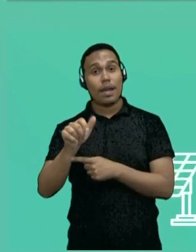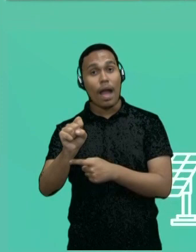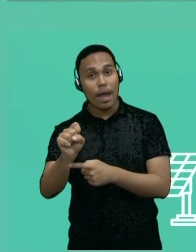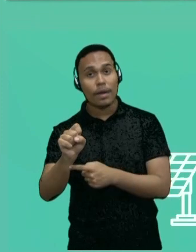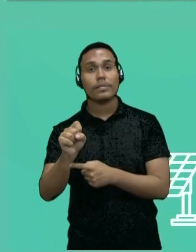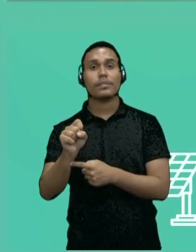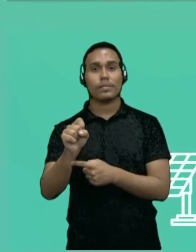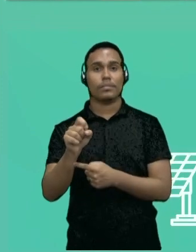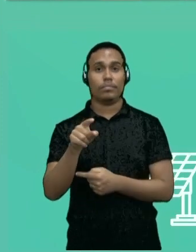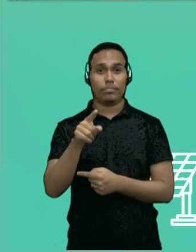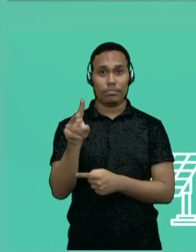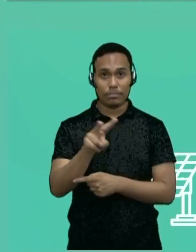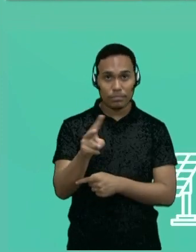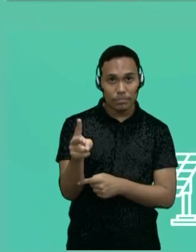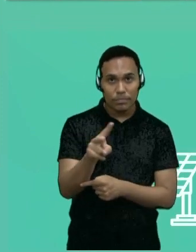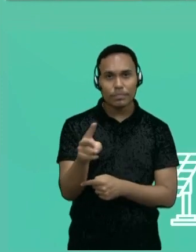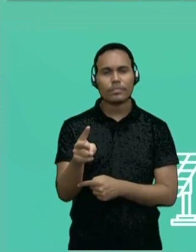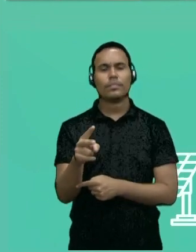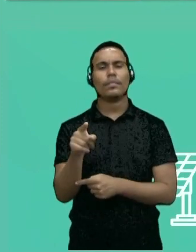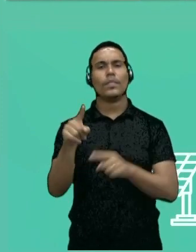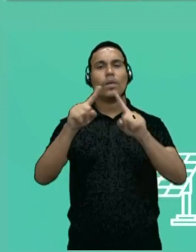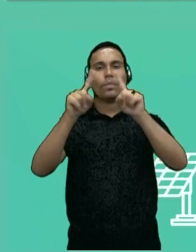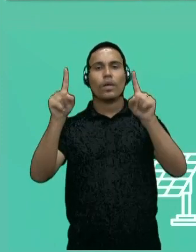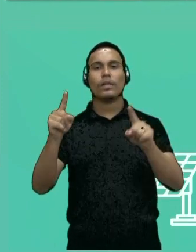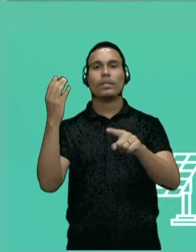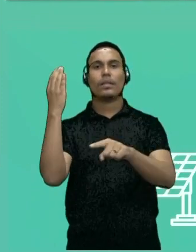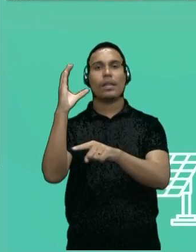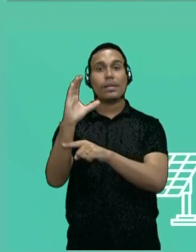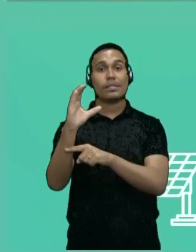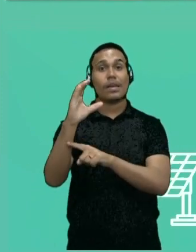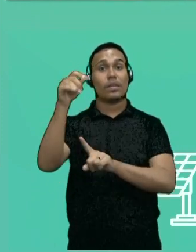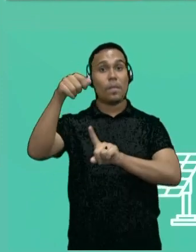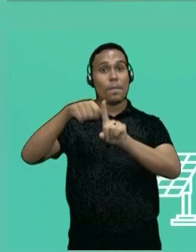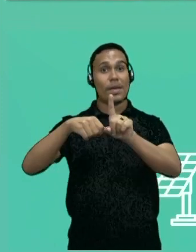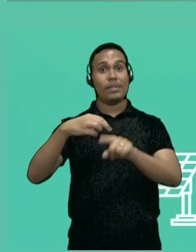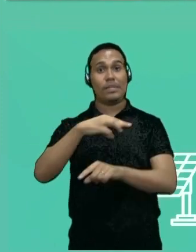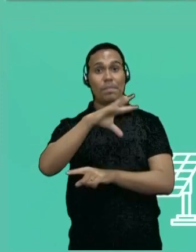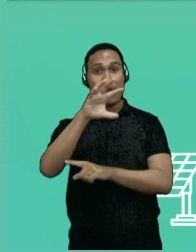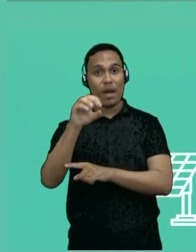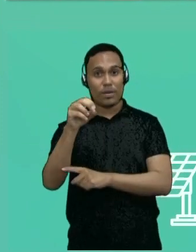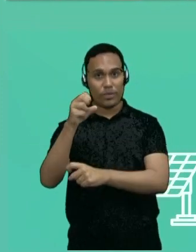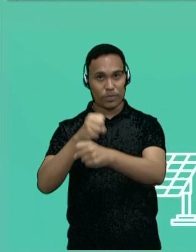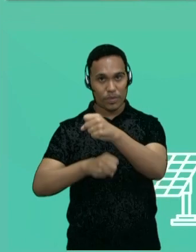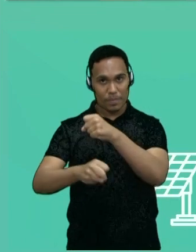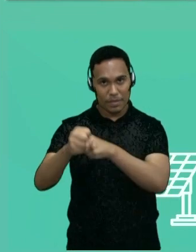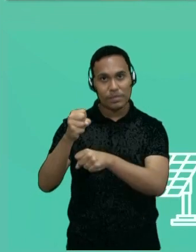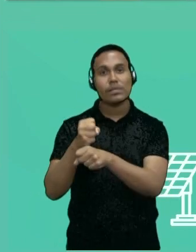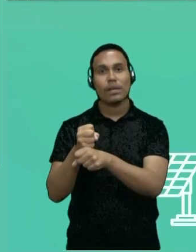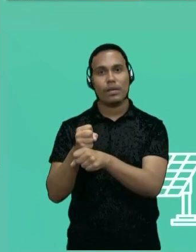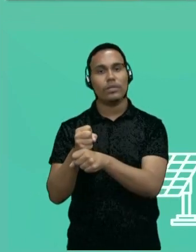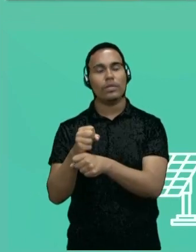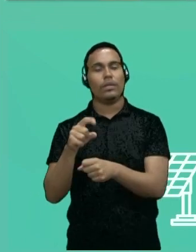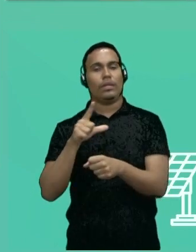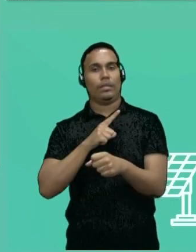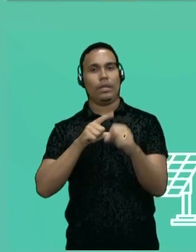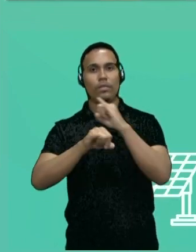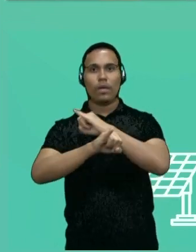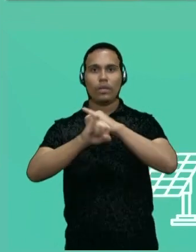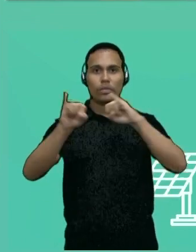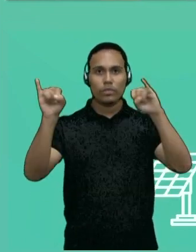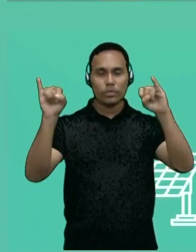launched in May last year. And this was followed by the announcement of the Track 1 clusters and an additional reserve cluster in